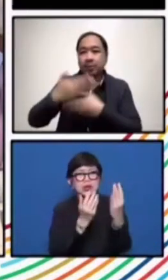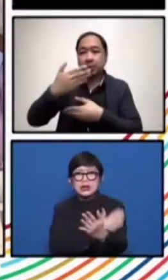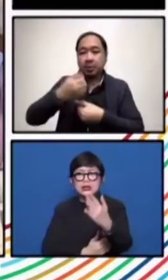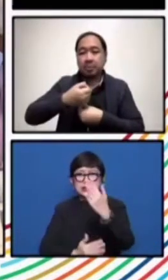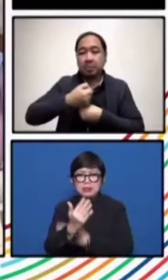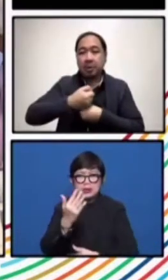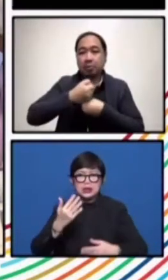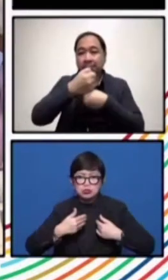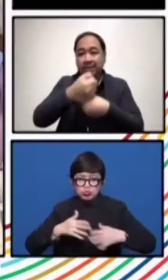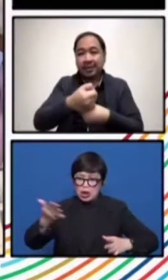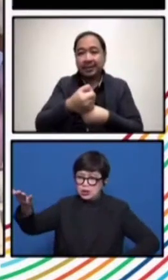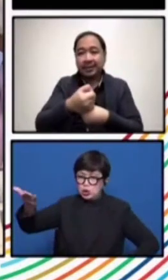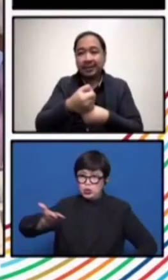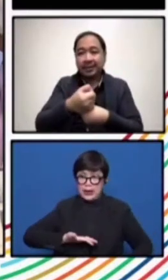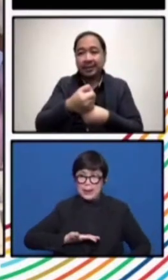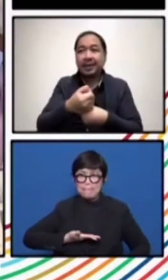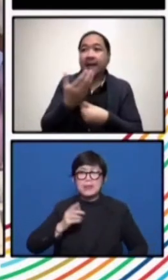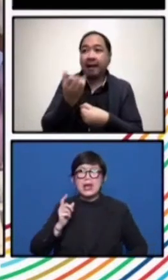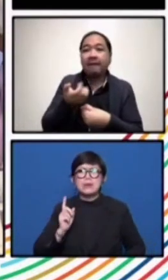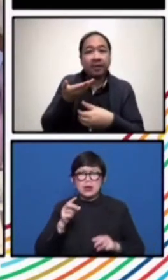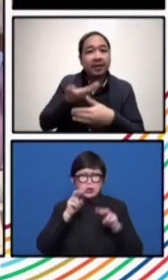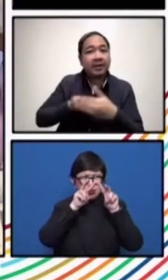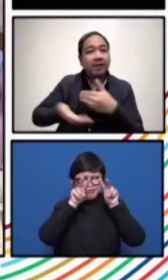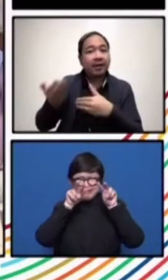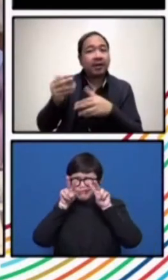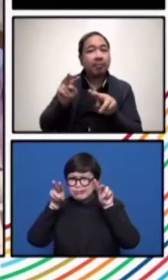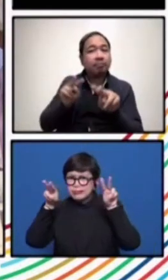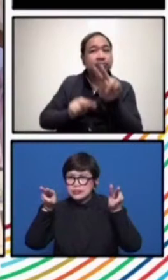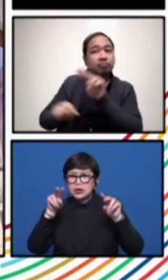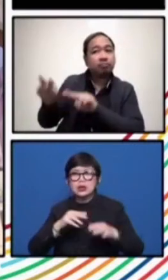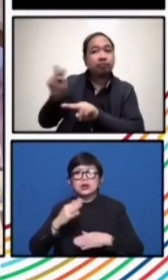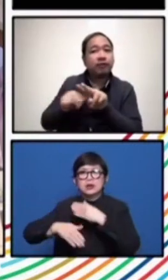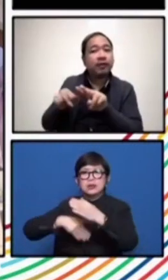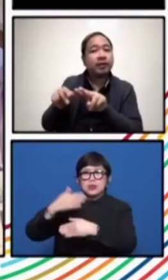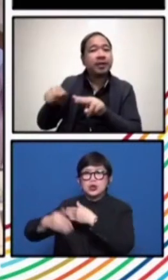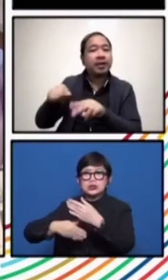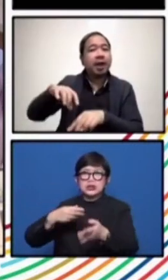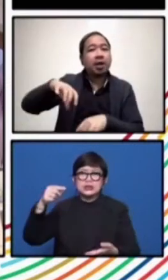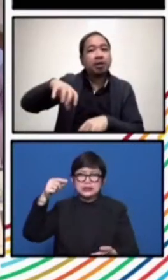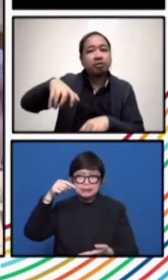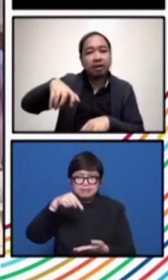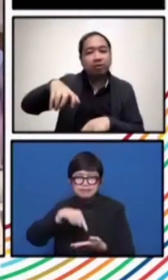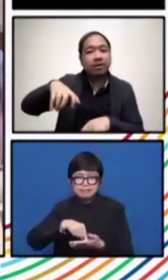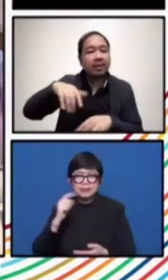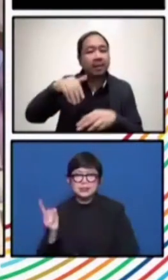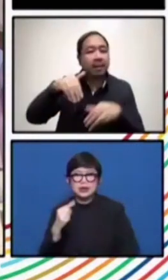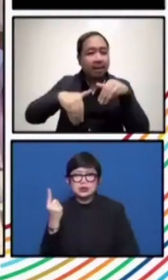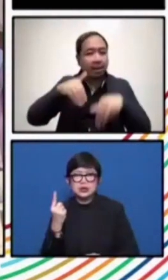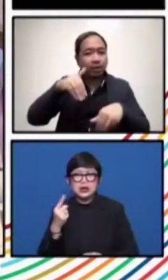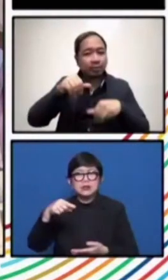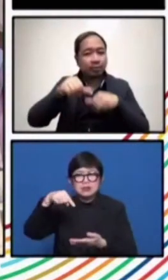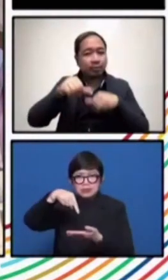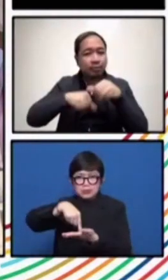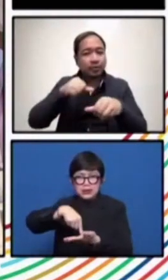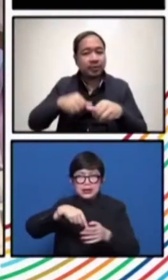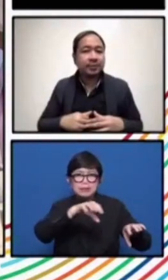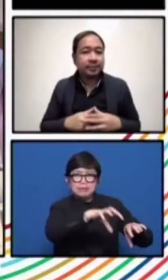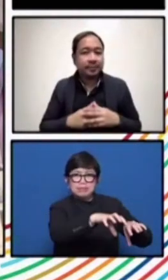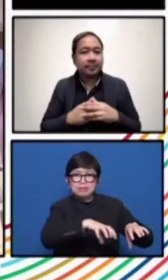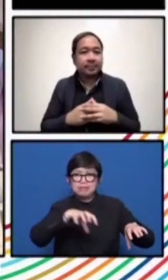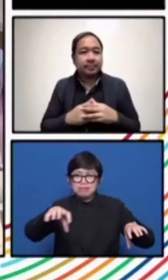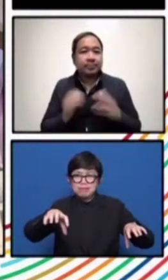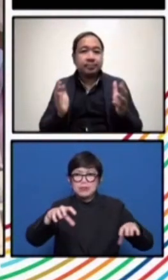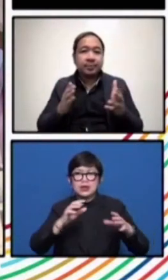invited to be Observer at the community and national election process promote accessibility